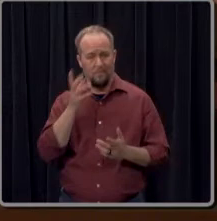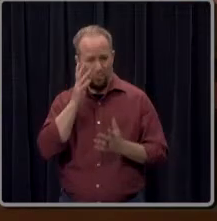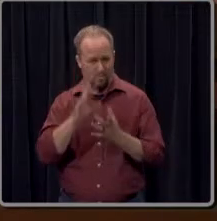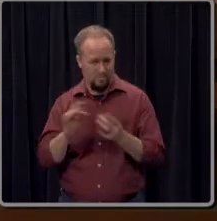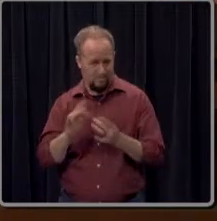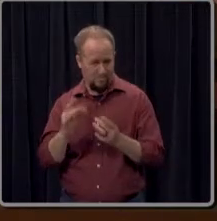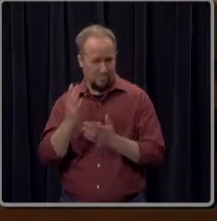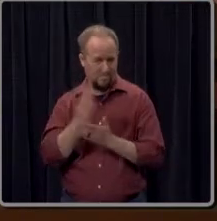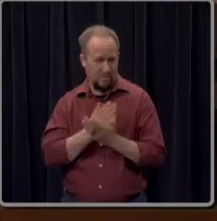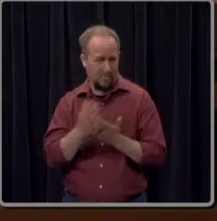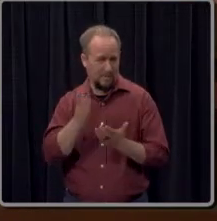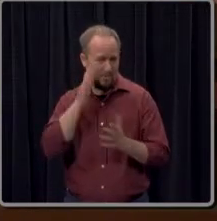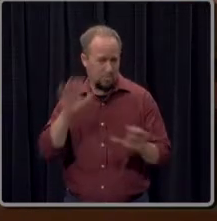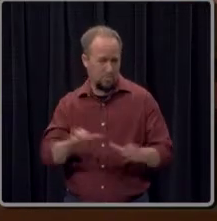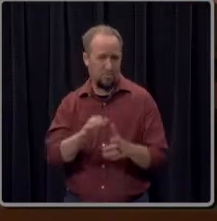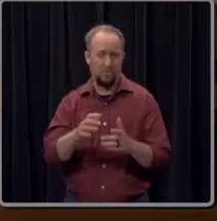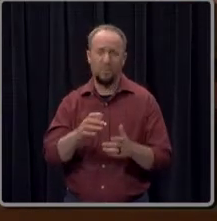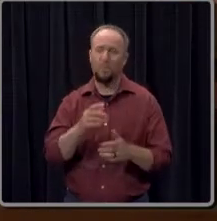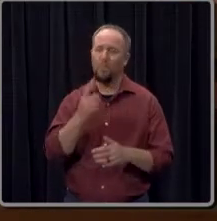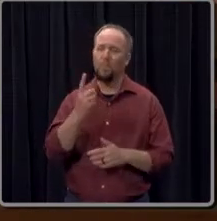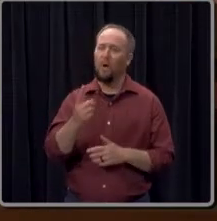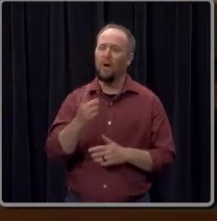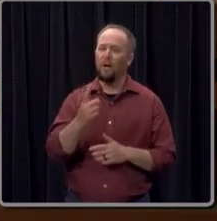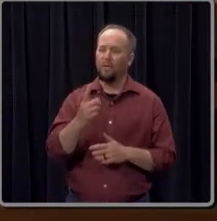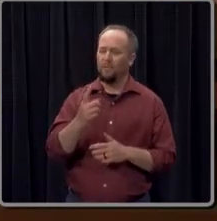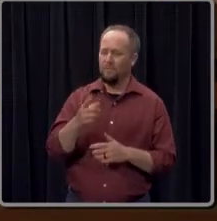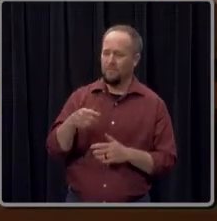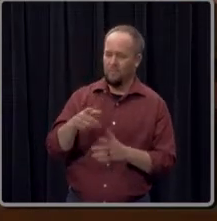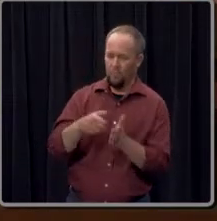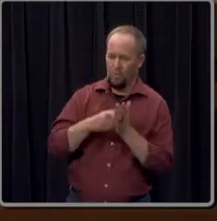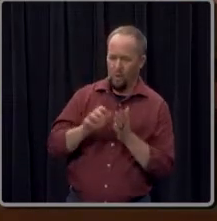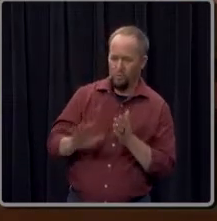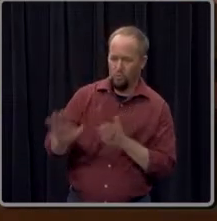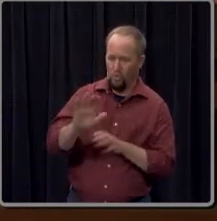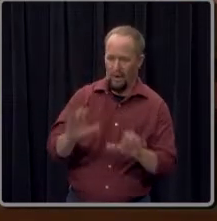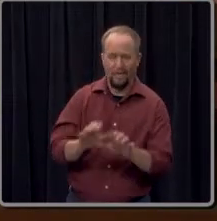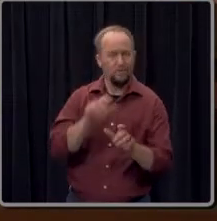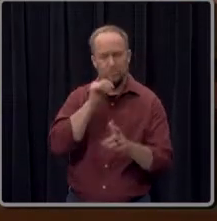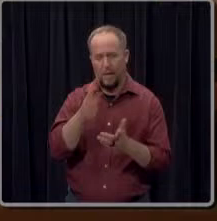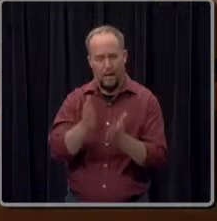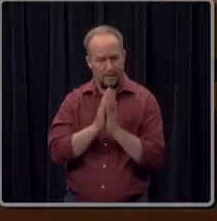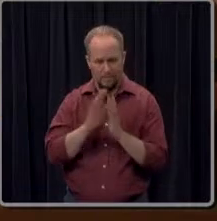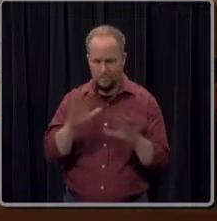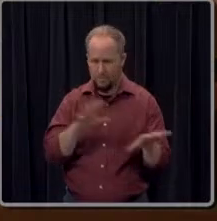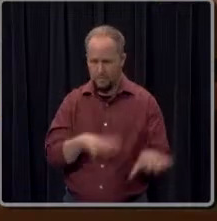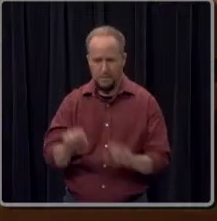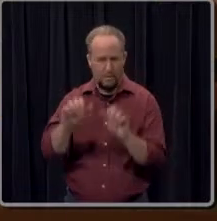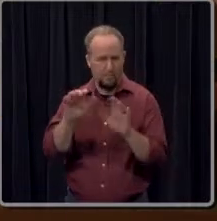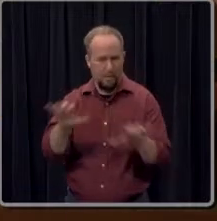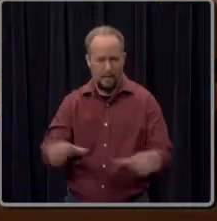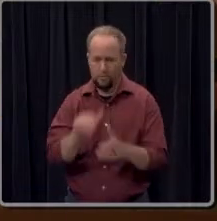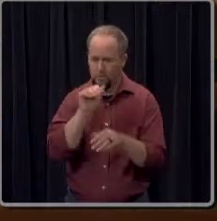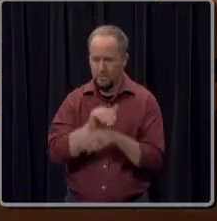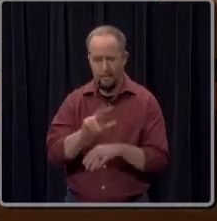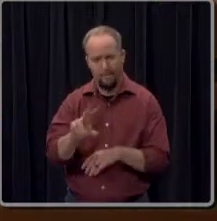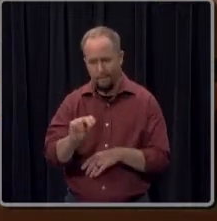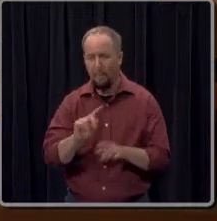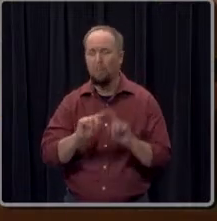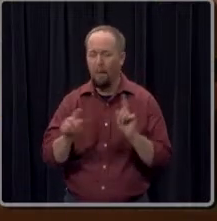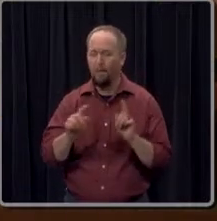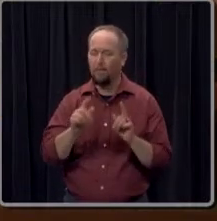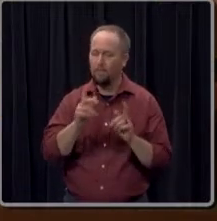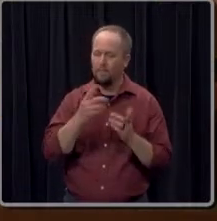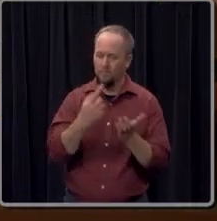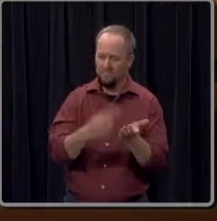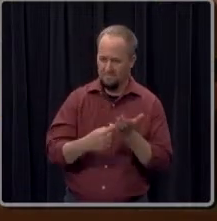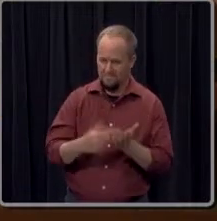those interventions tonight, only one of which takes board action. And we're not going to ask you to take action around that tonight, but we'll talk through each of those things.